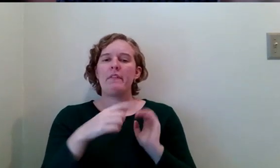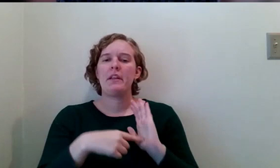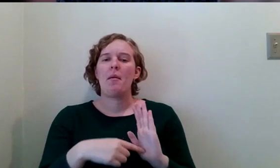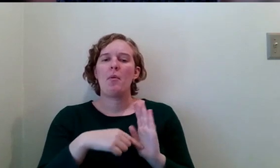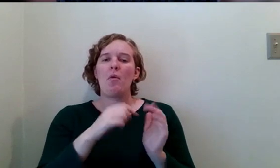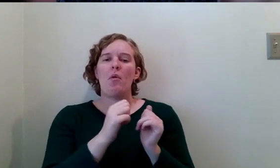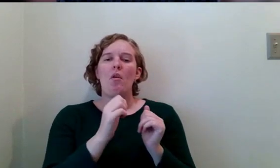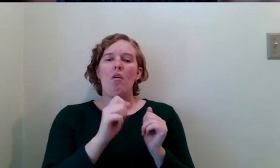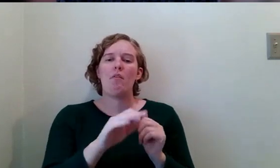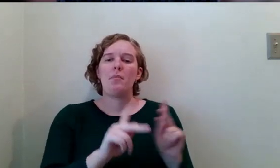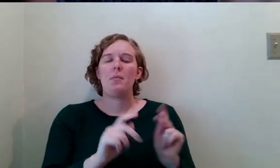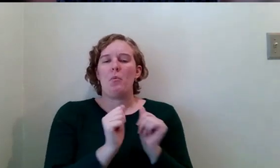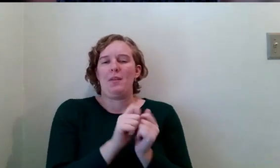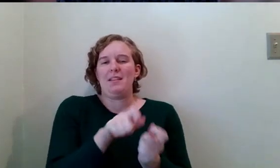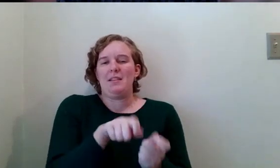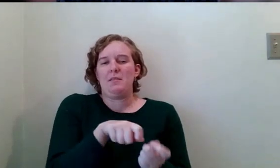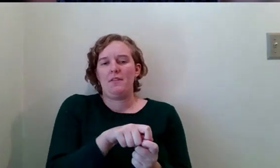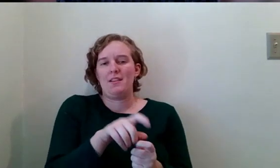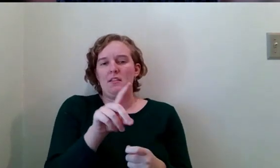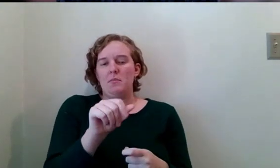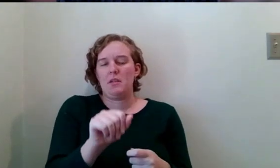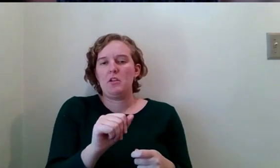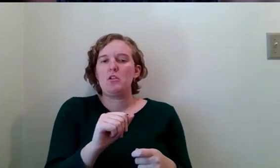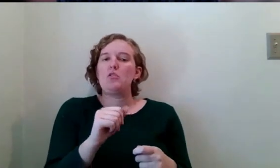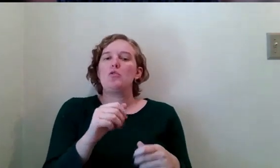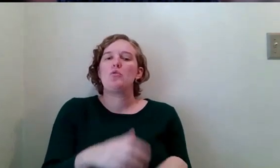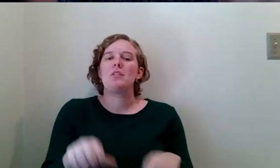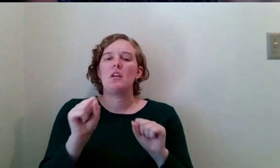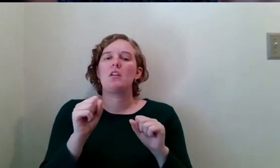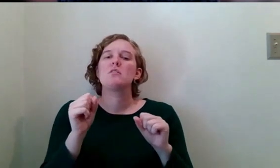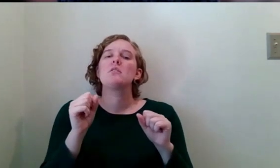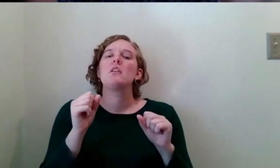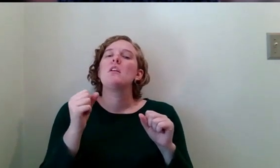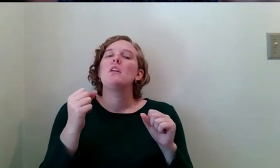to conduct a proper RCT?